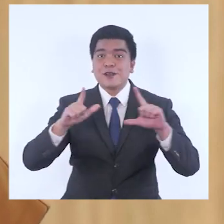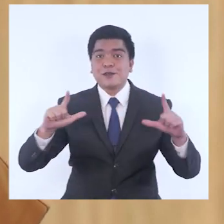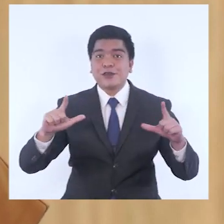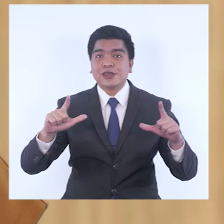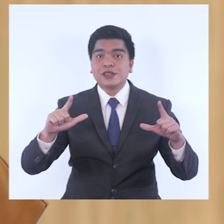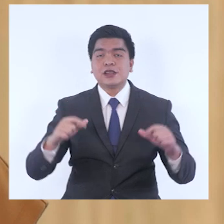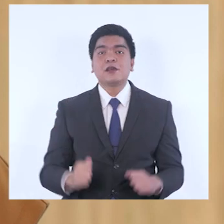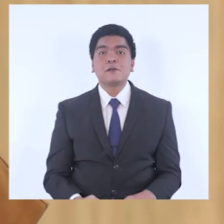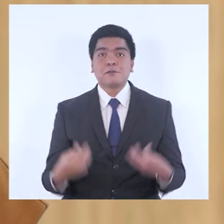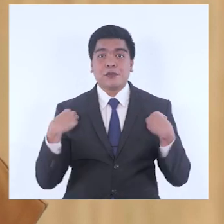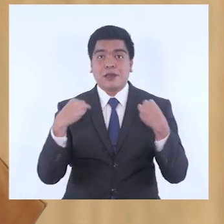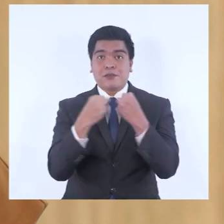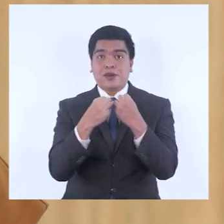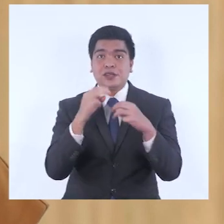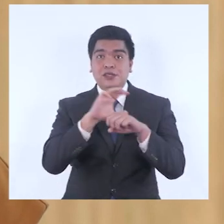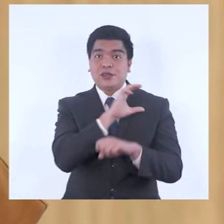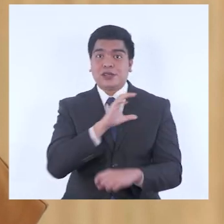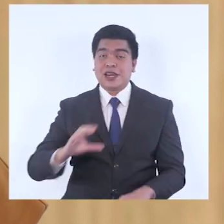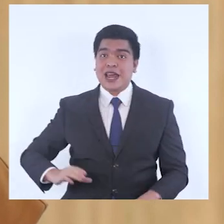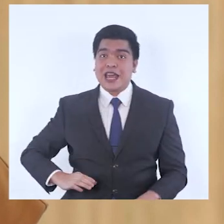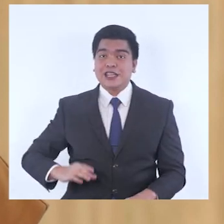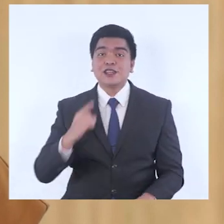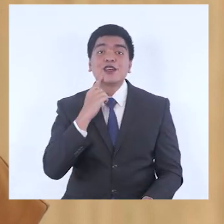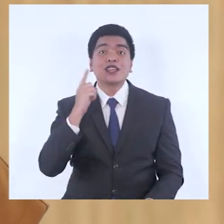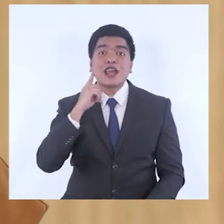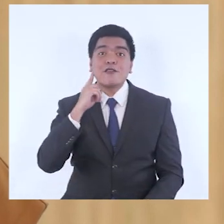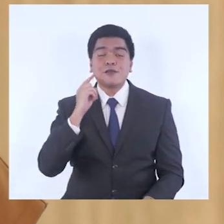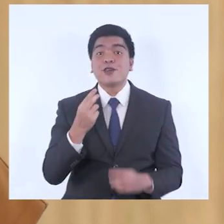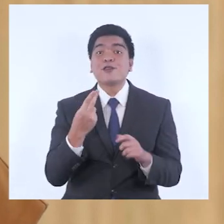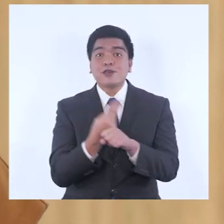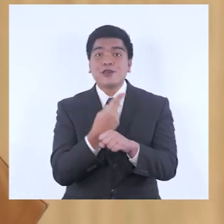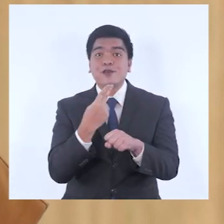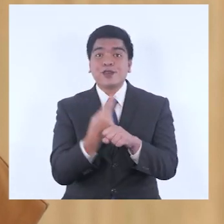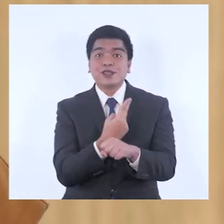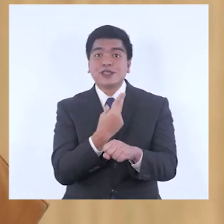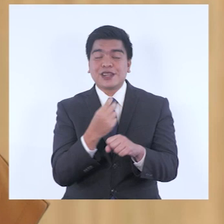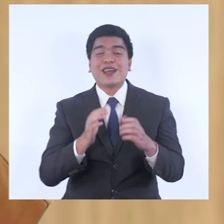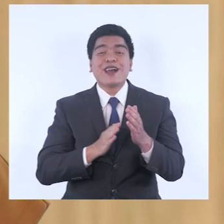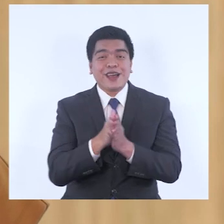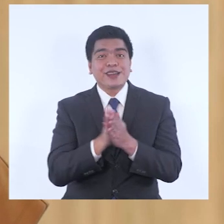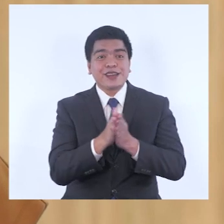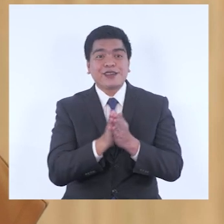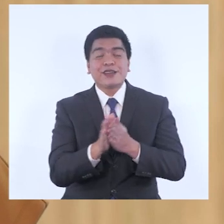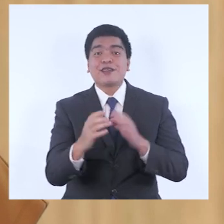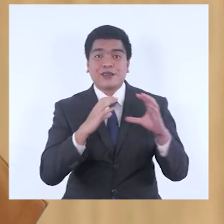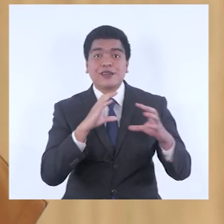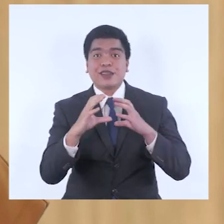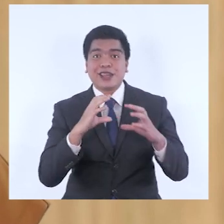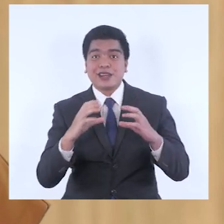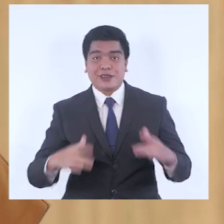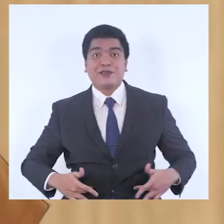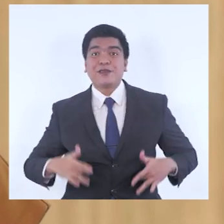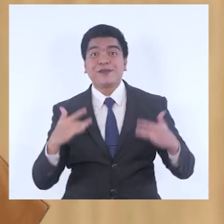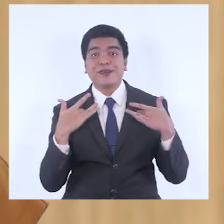make themselves active in every human aspect of life. When the Center for Language